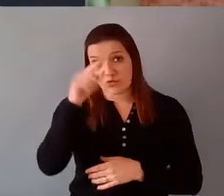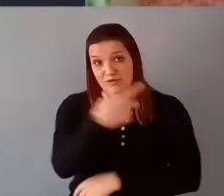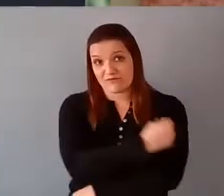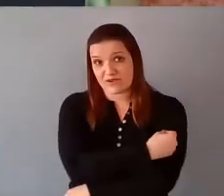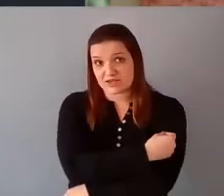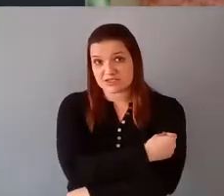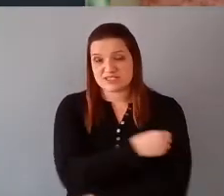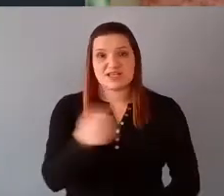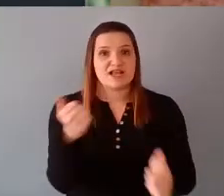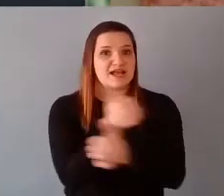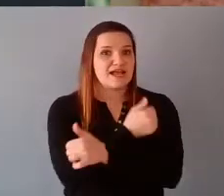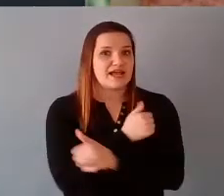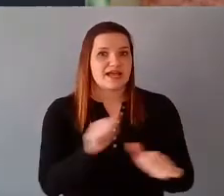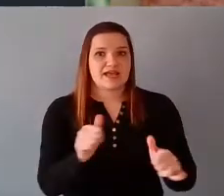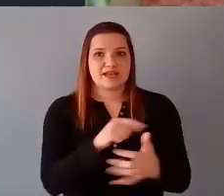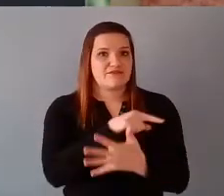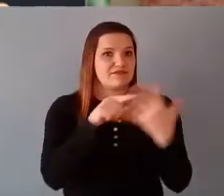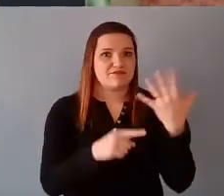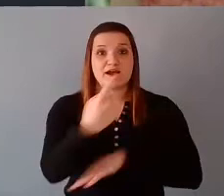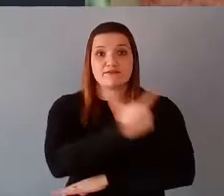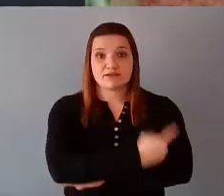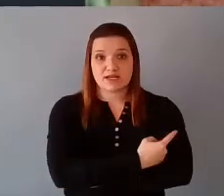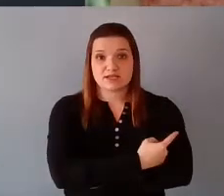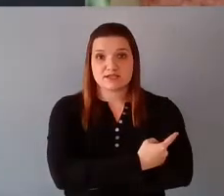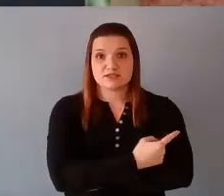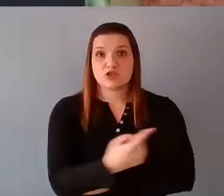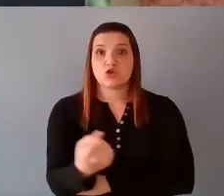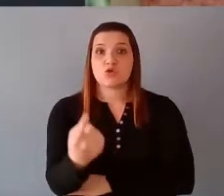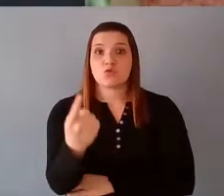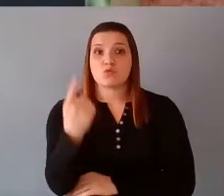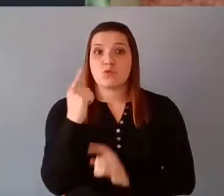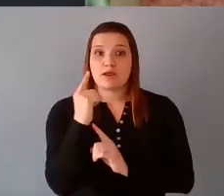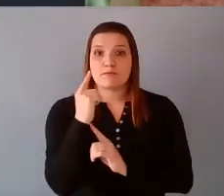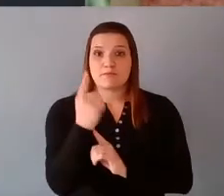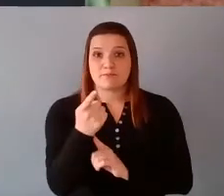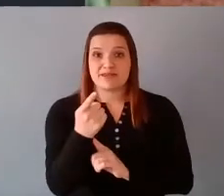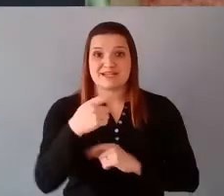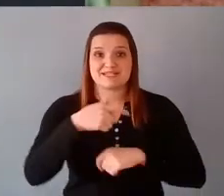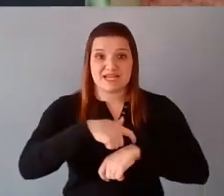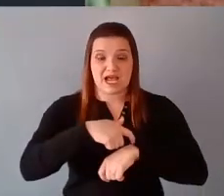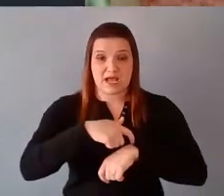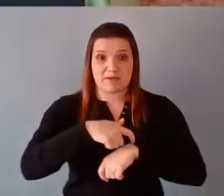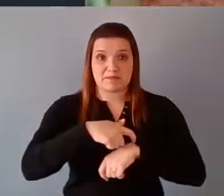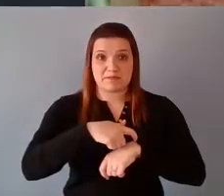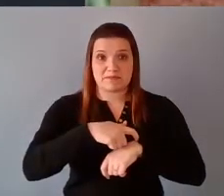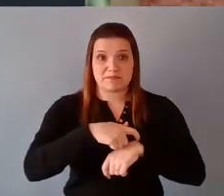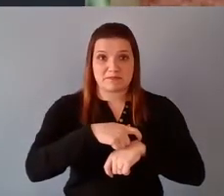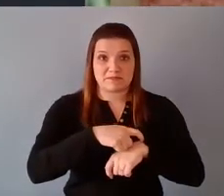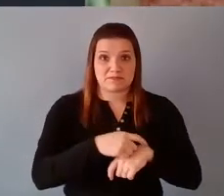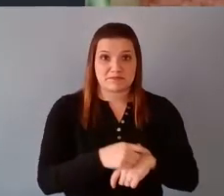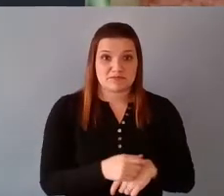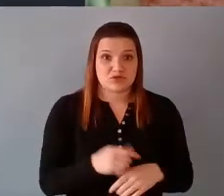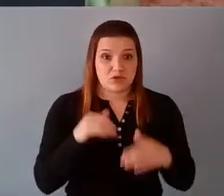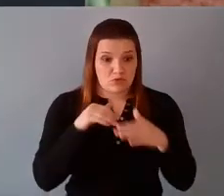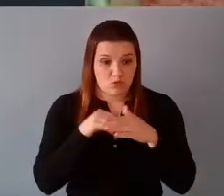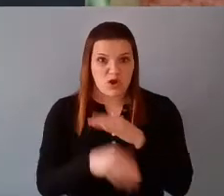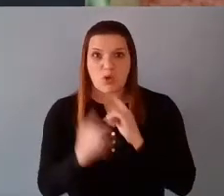on any of the 5 days, and there are 1 minute time slots to give the